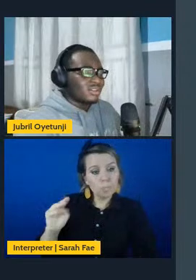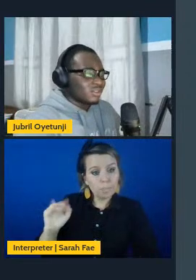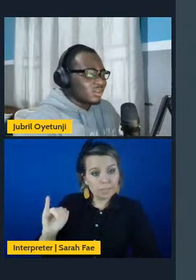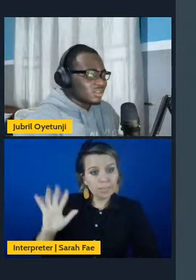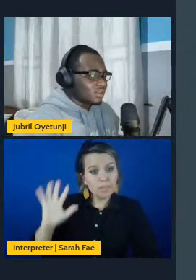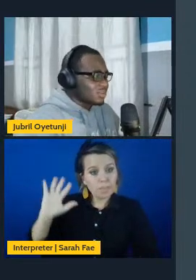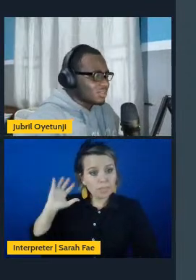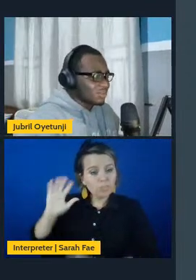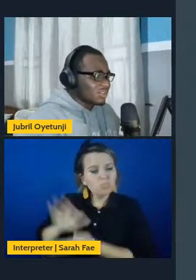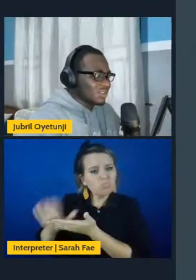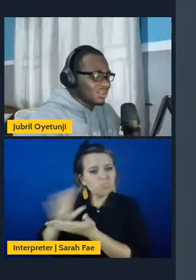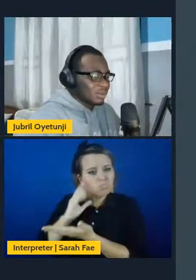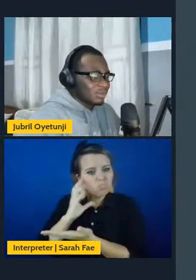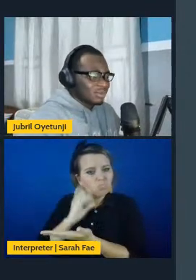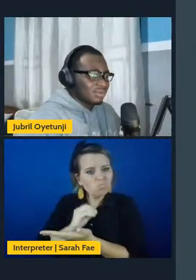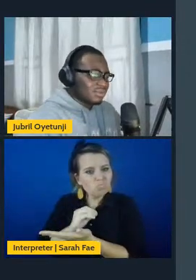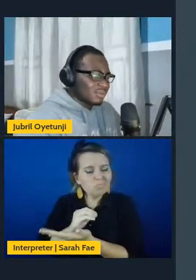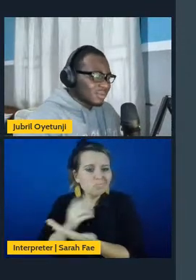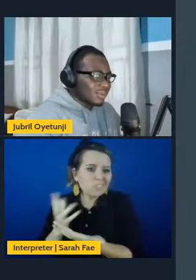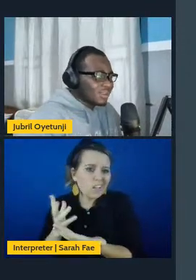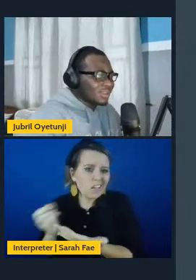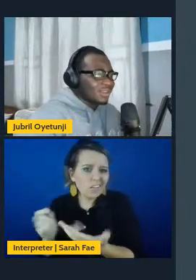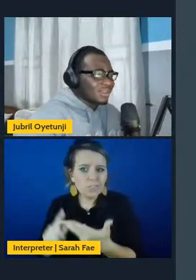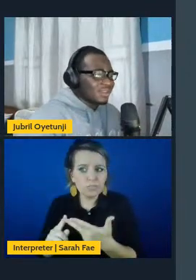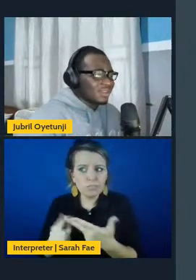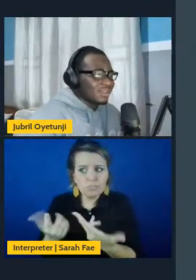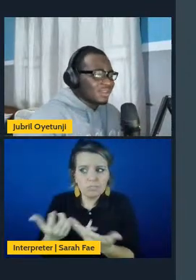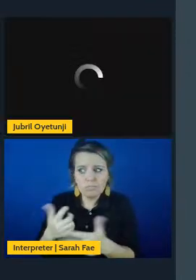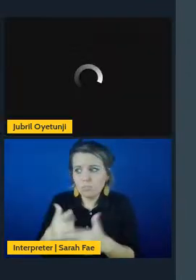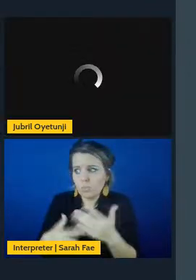And the third is like, what's the worst that could happen?